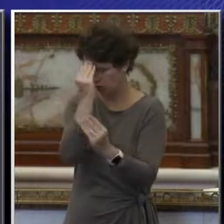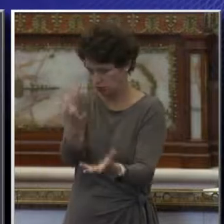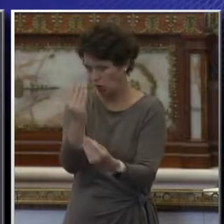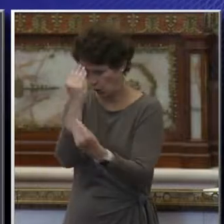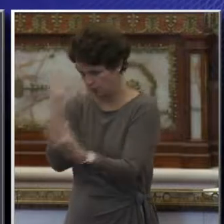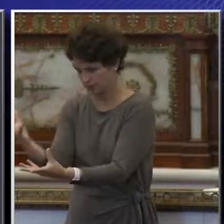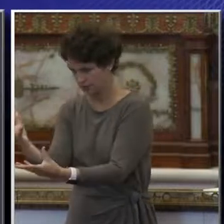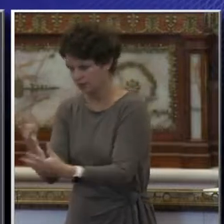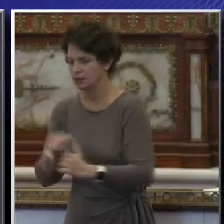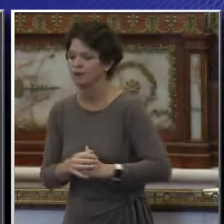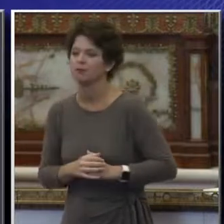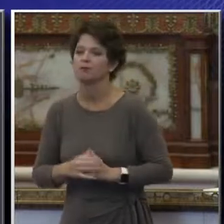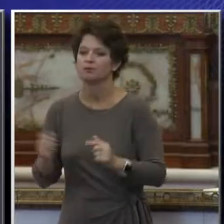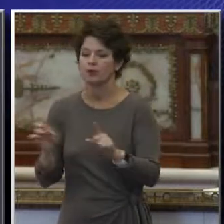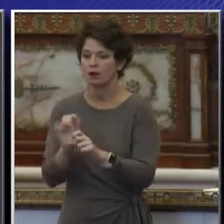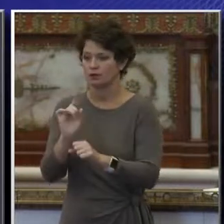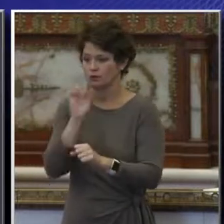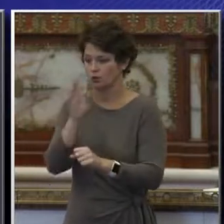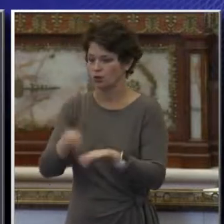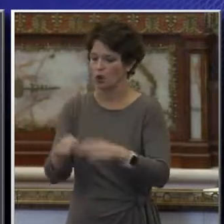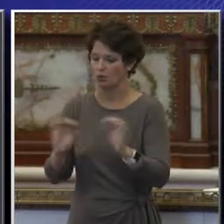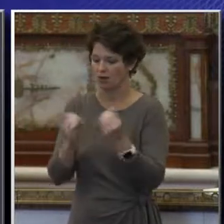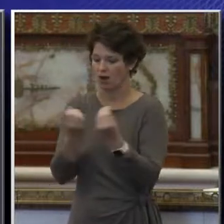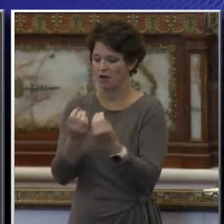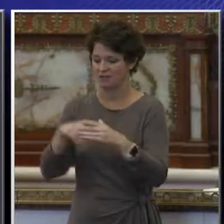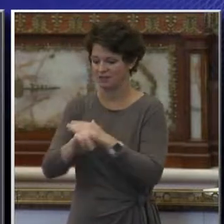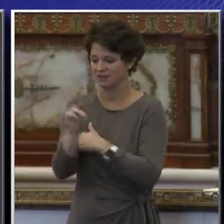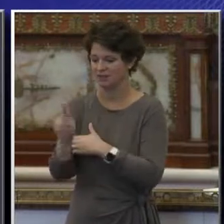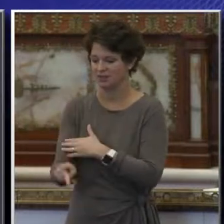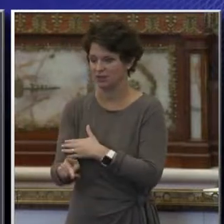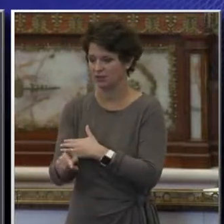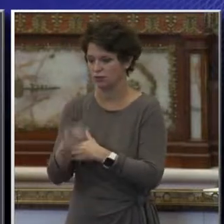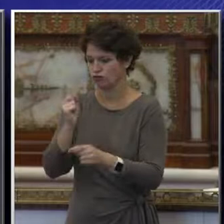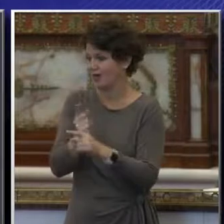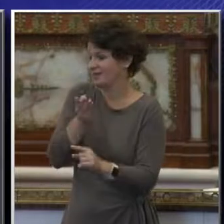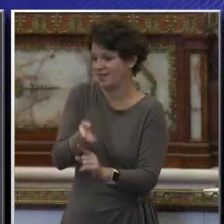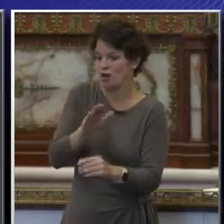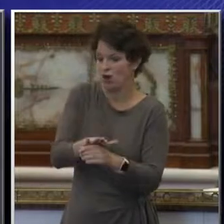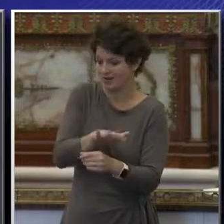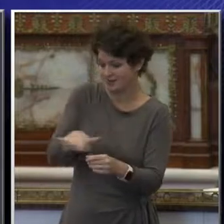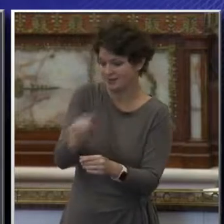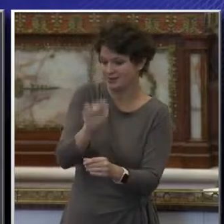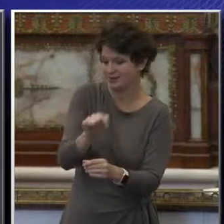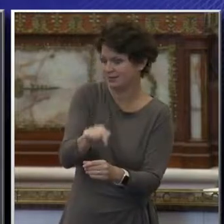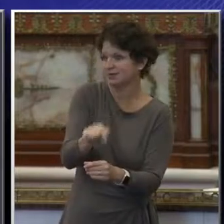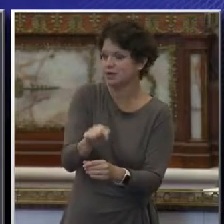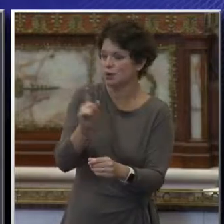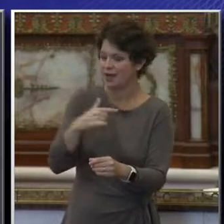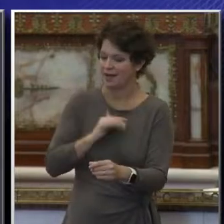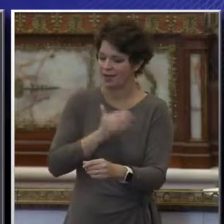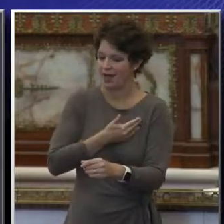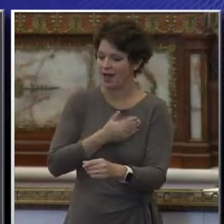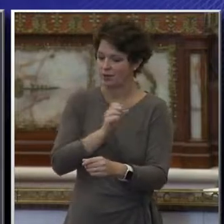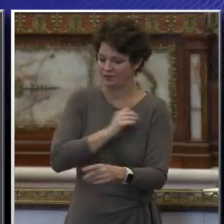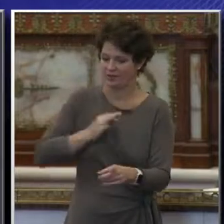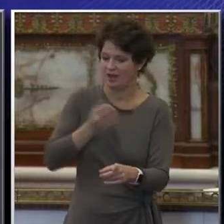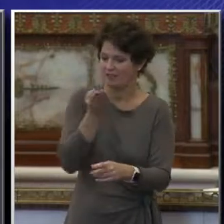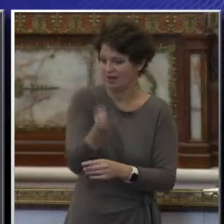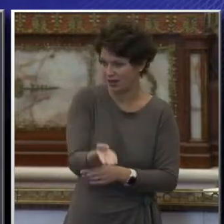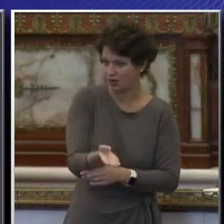We're also, going to be opening up an office in Philadelphia right on site that's going to have our staff